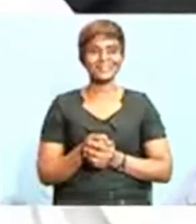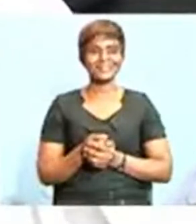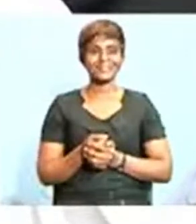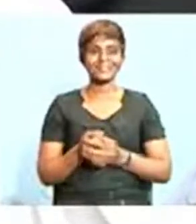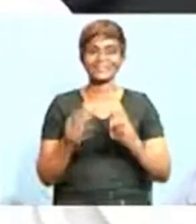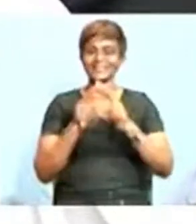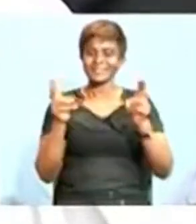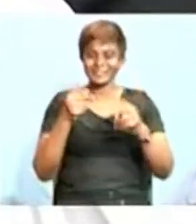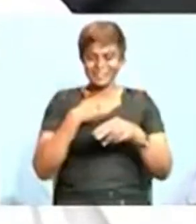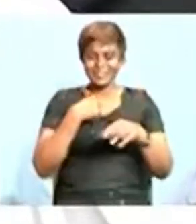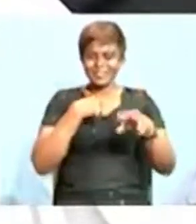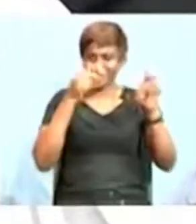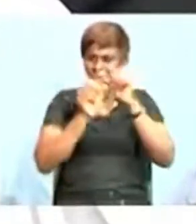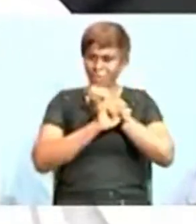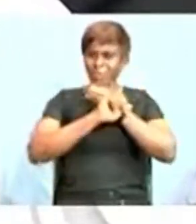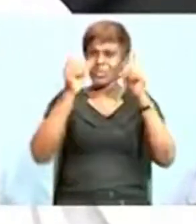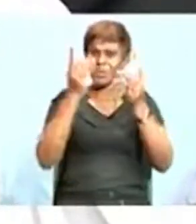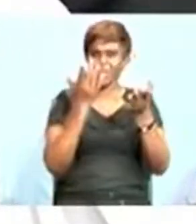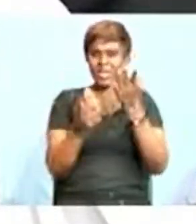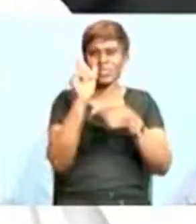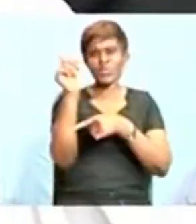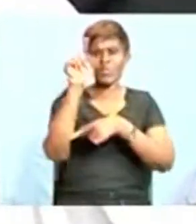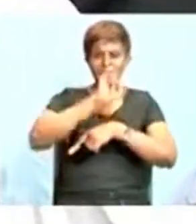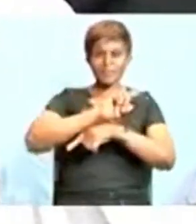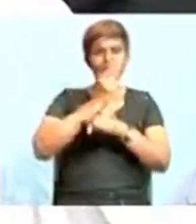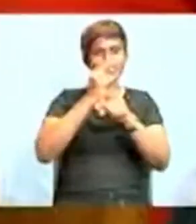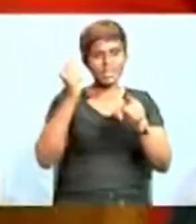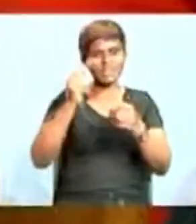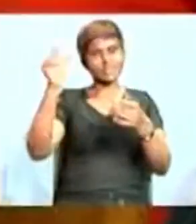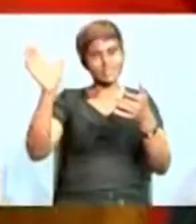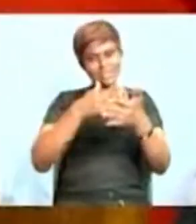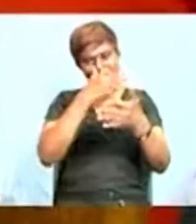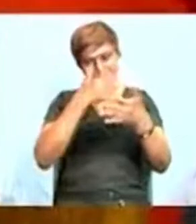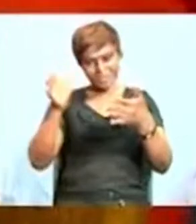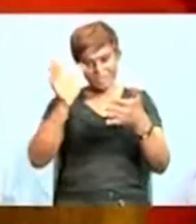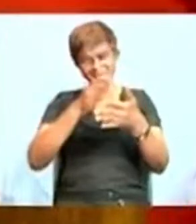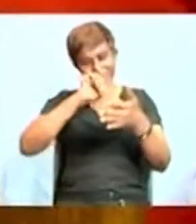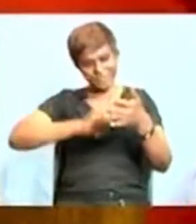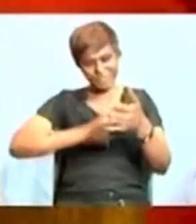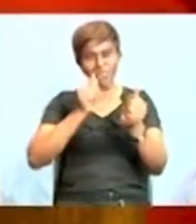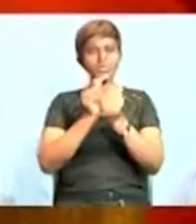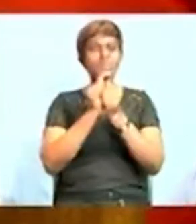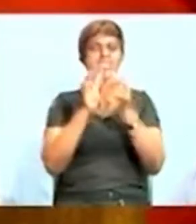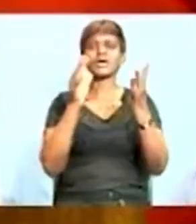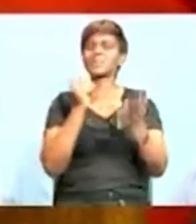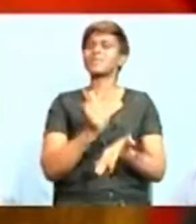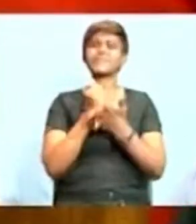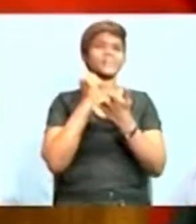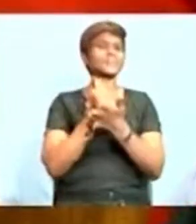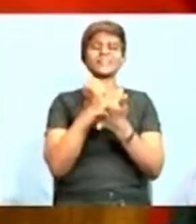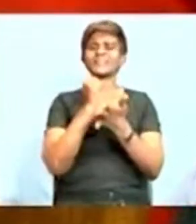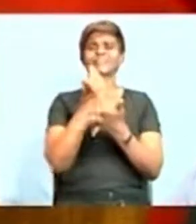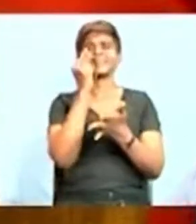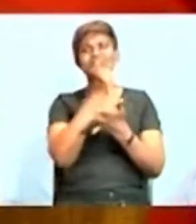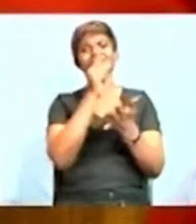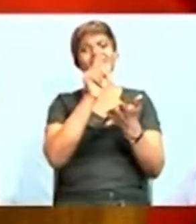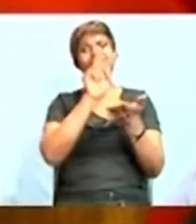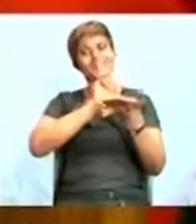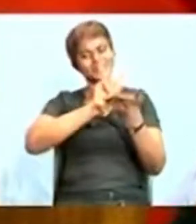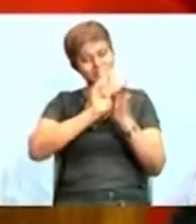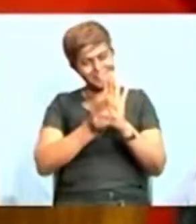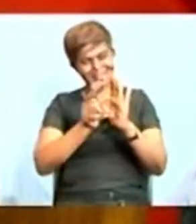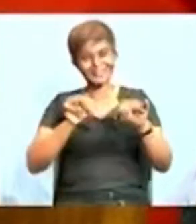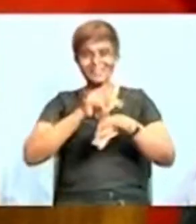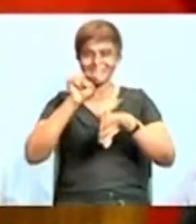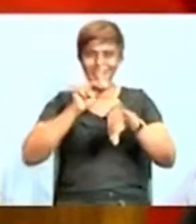so I was wondering, maybe one day we should just sing on our own without the aid of the recorded national